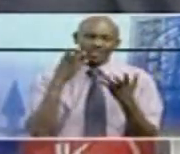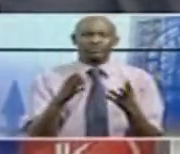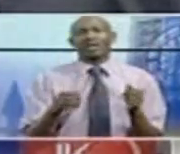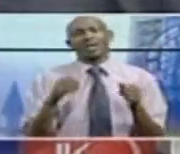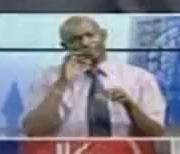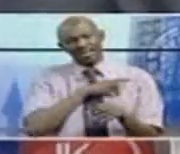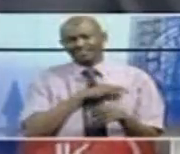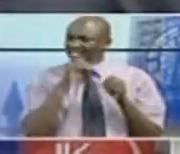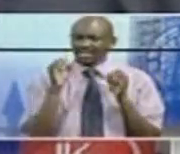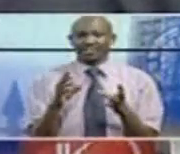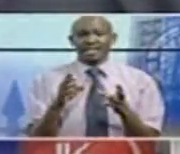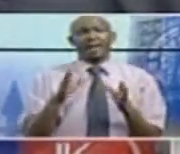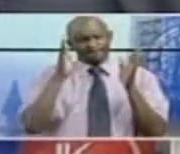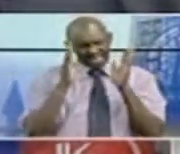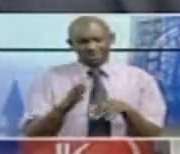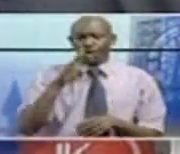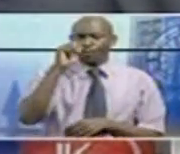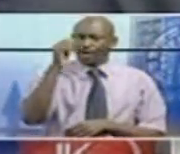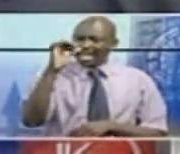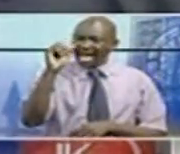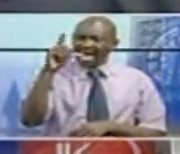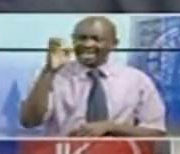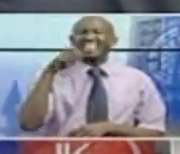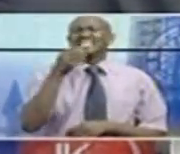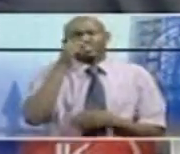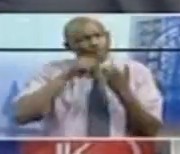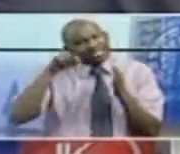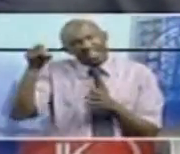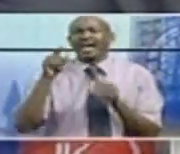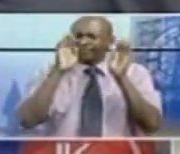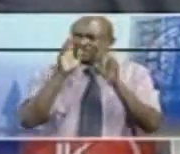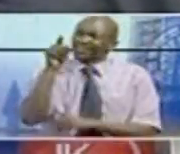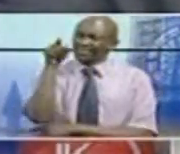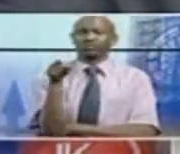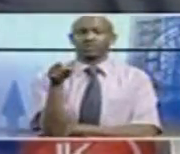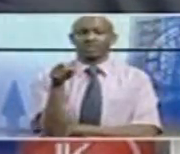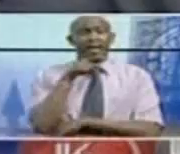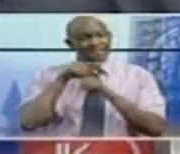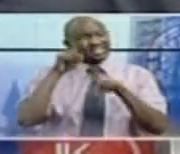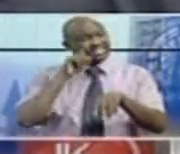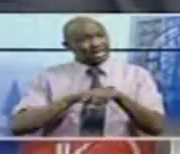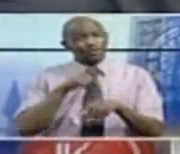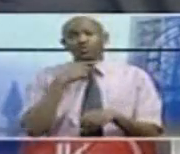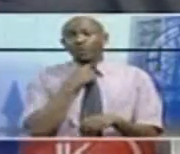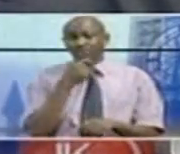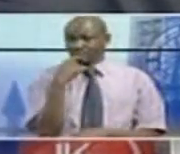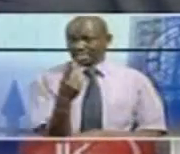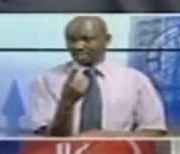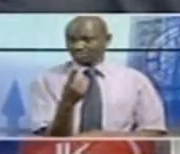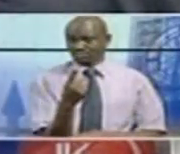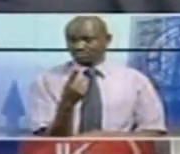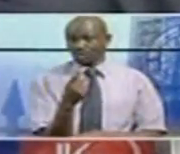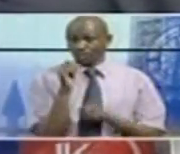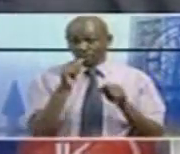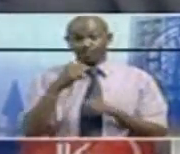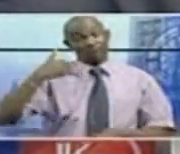what somebody in Moyale eats. Mm-hmm. This is what matters to Kenyan. But when you want to tell us that you can